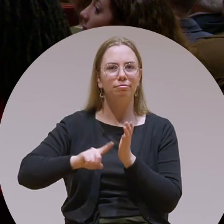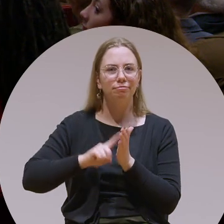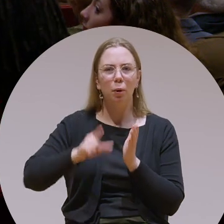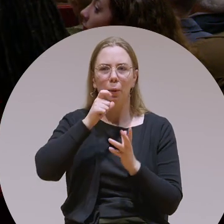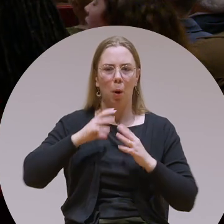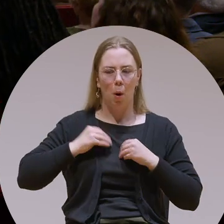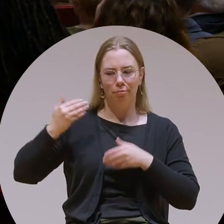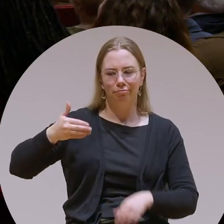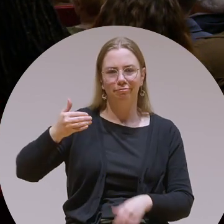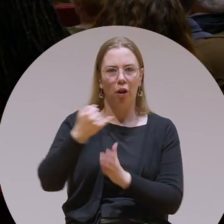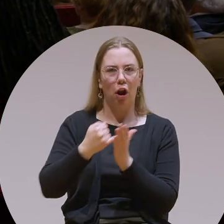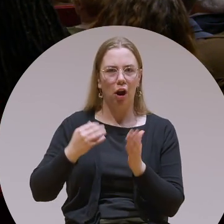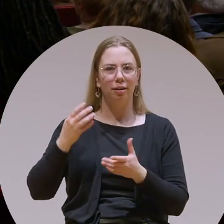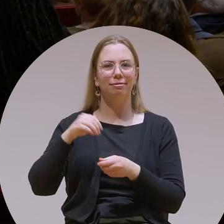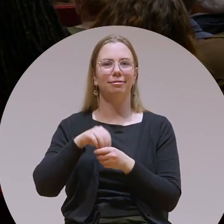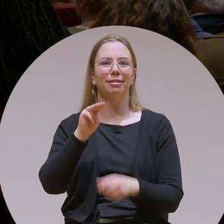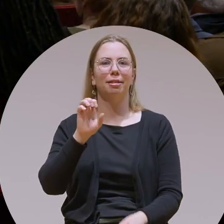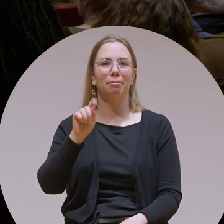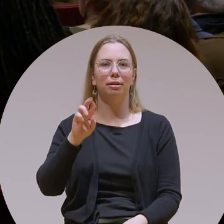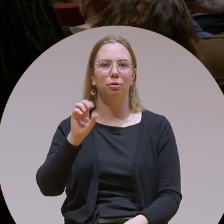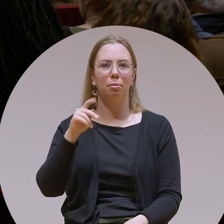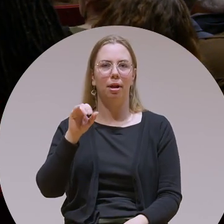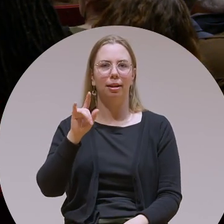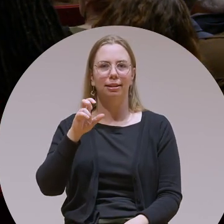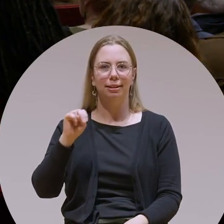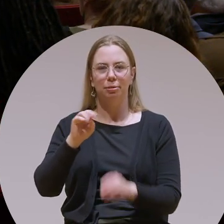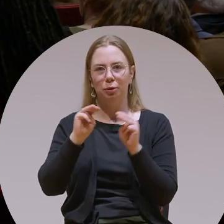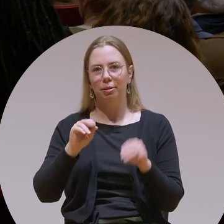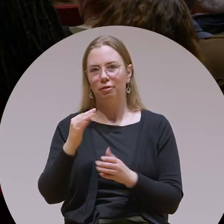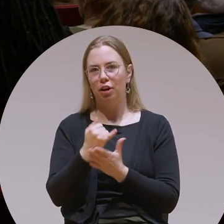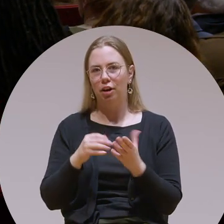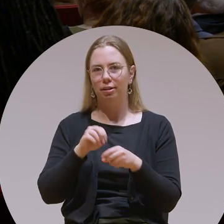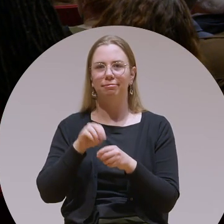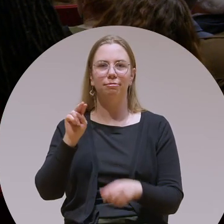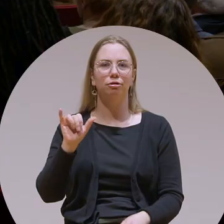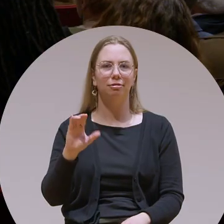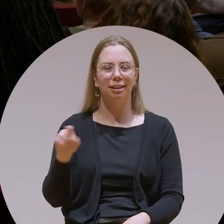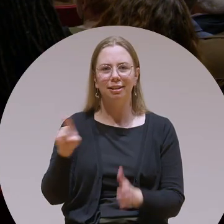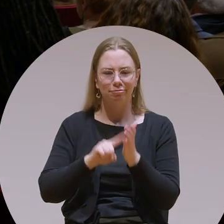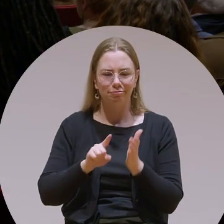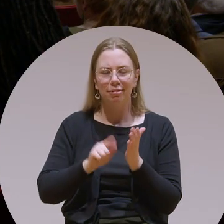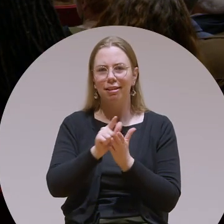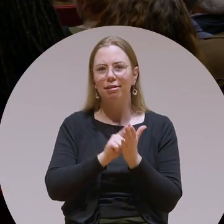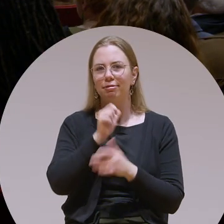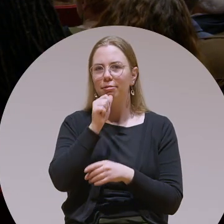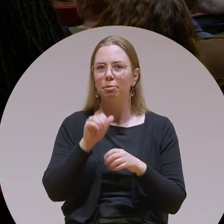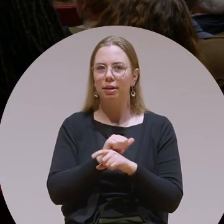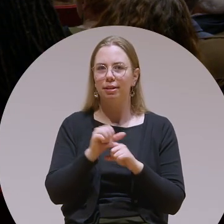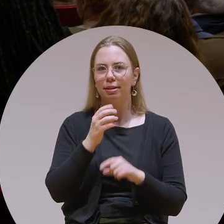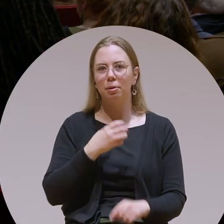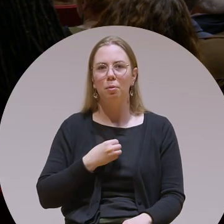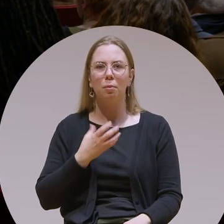Simmons qualified as a lawyer in England in 1984 and specialized in litigation arising from legal malpractice and white-collar